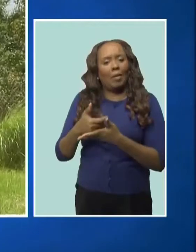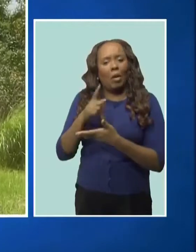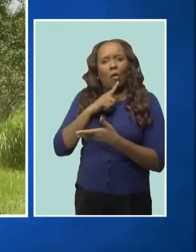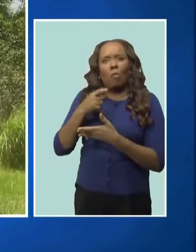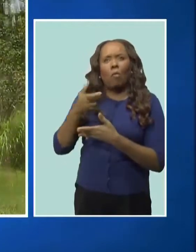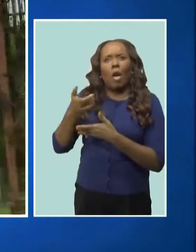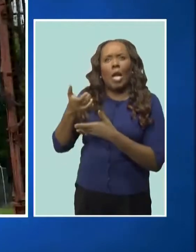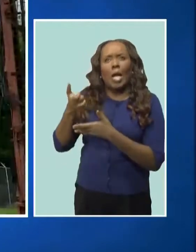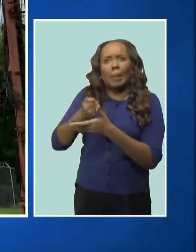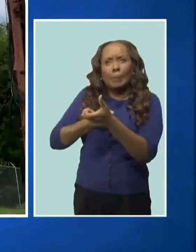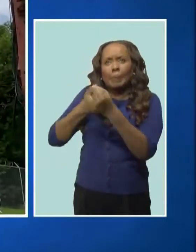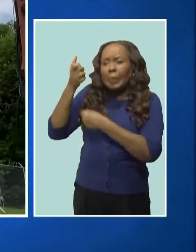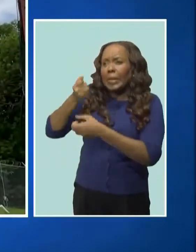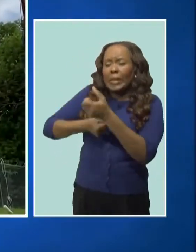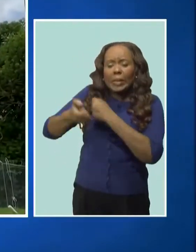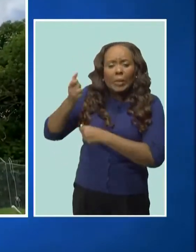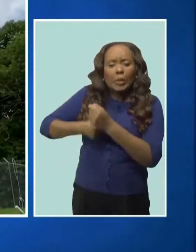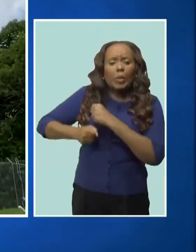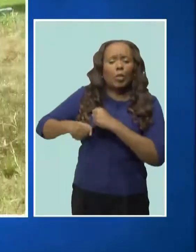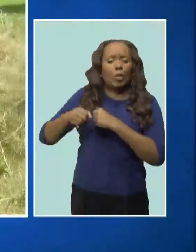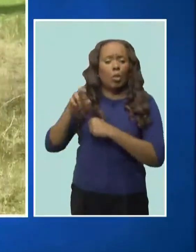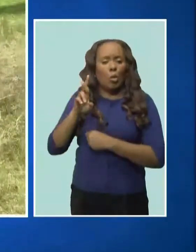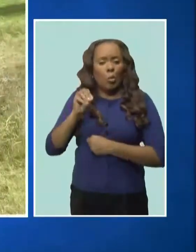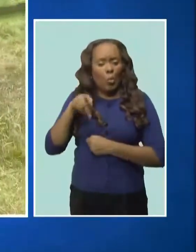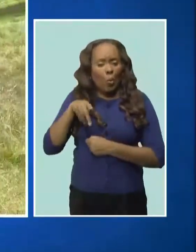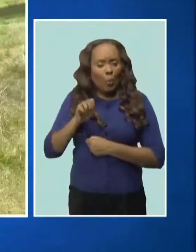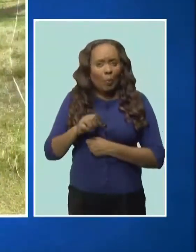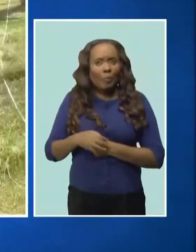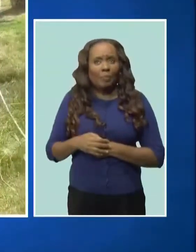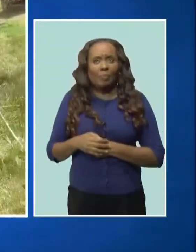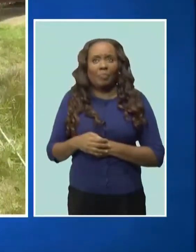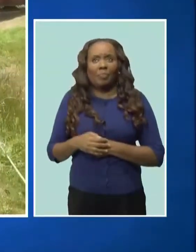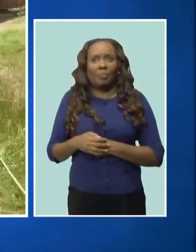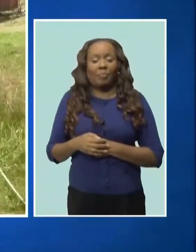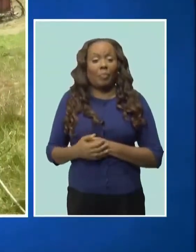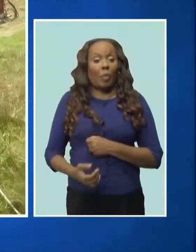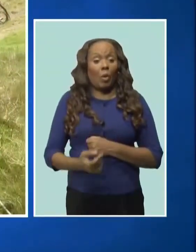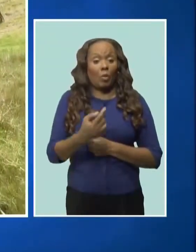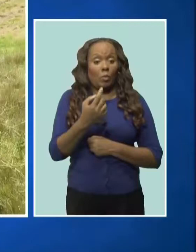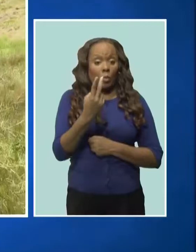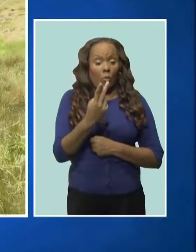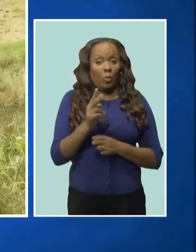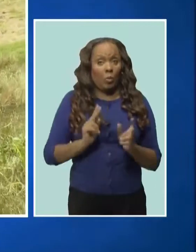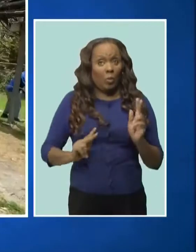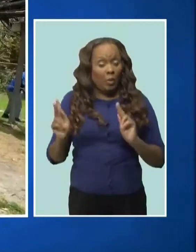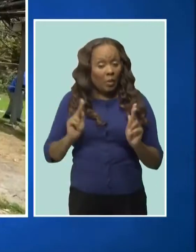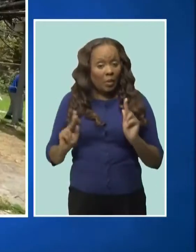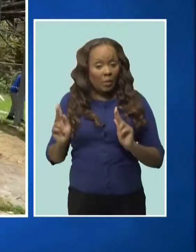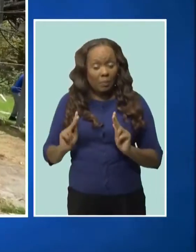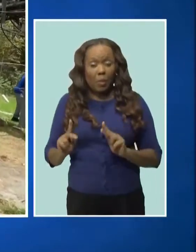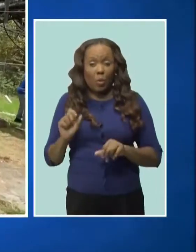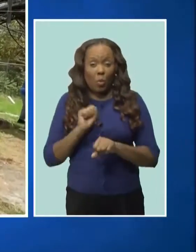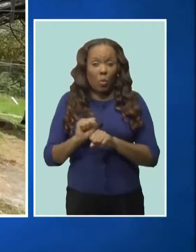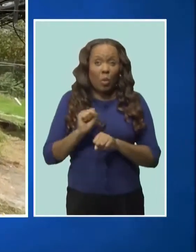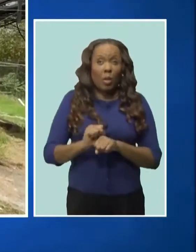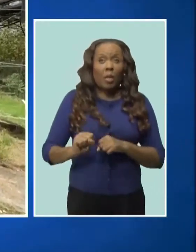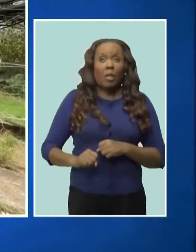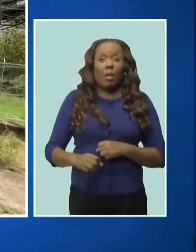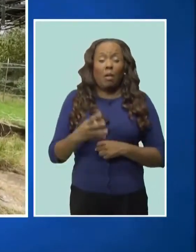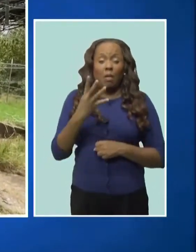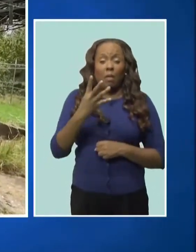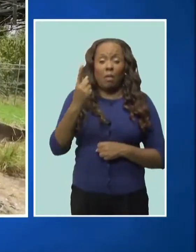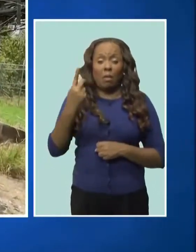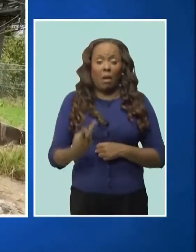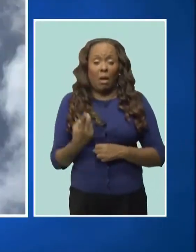ferries materials up and down the tower. For Neil Watson and Michael Lovell, this